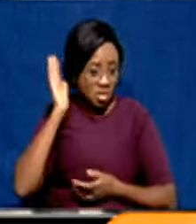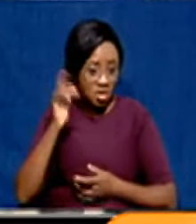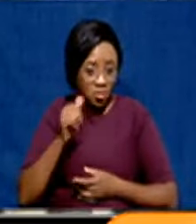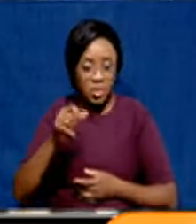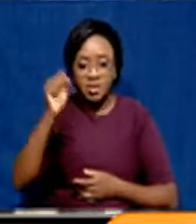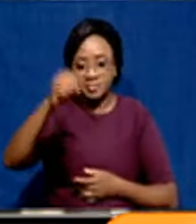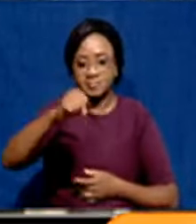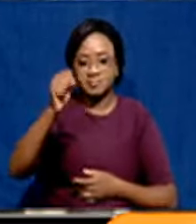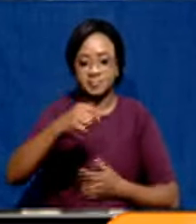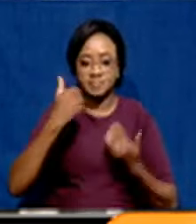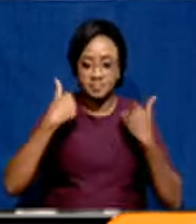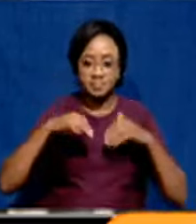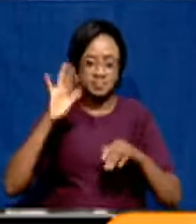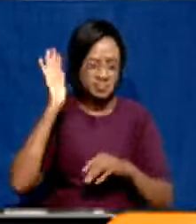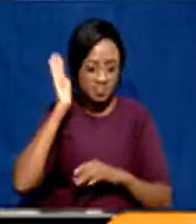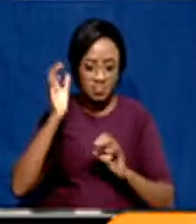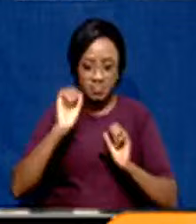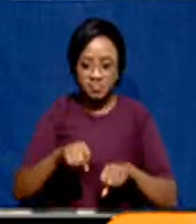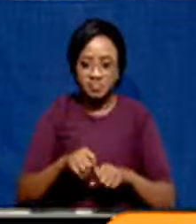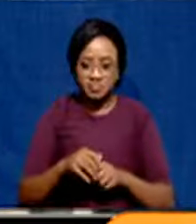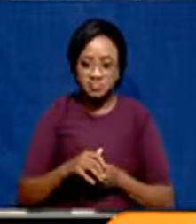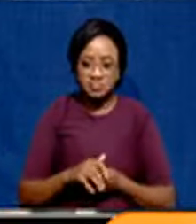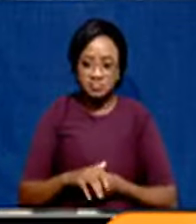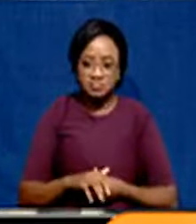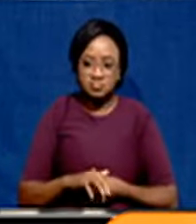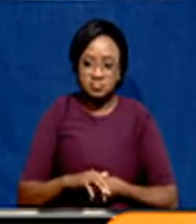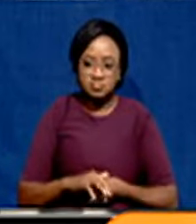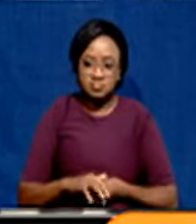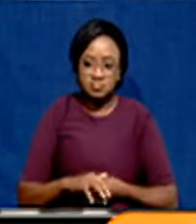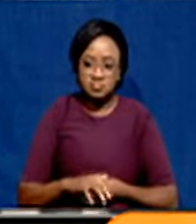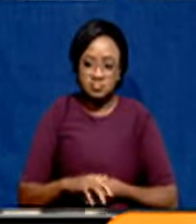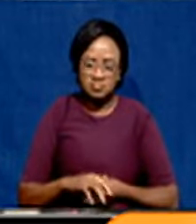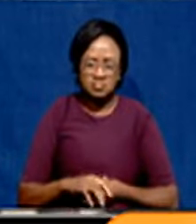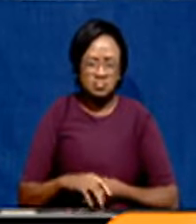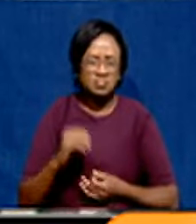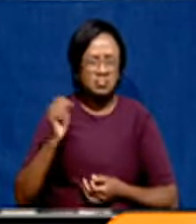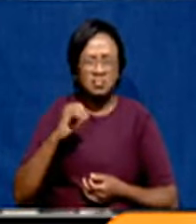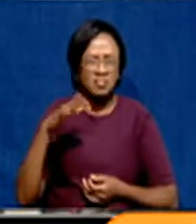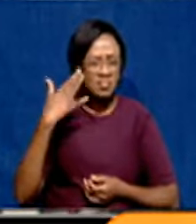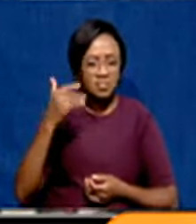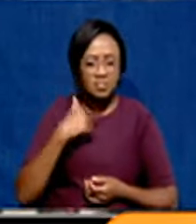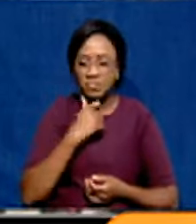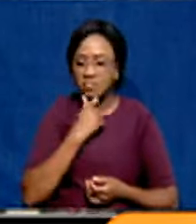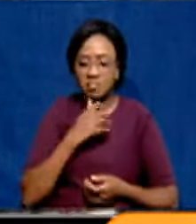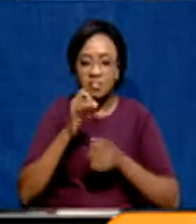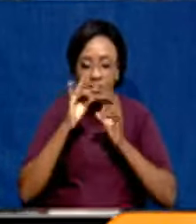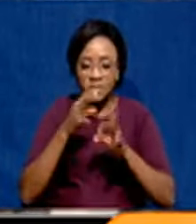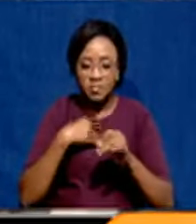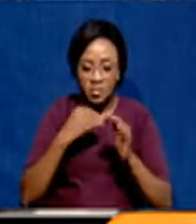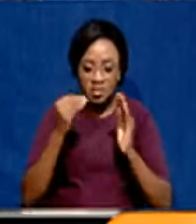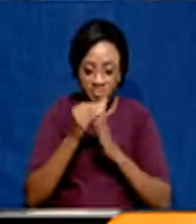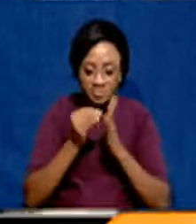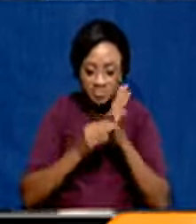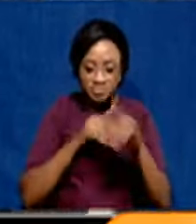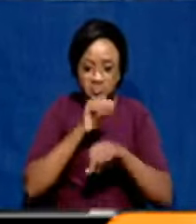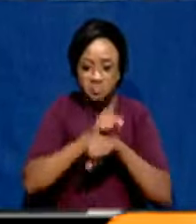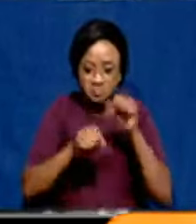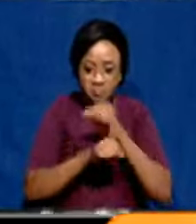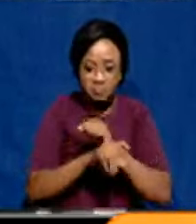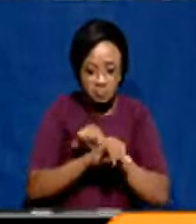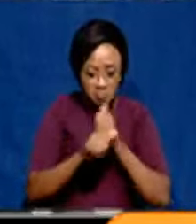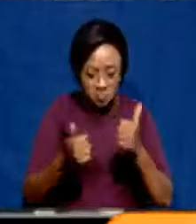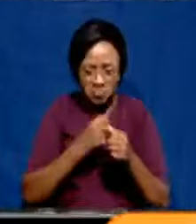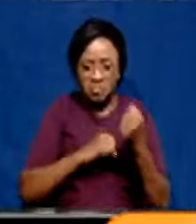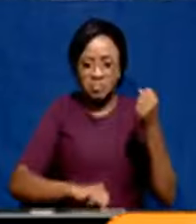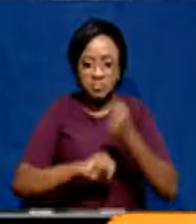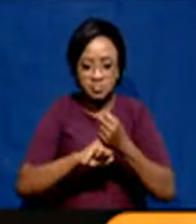Yes, I can hear you loud and clear, Linus. It is one of those things that you wonder, if we put in structures that support athletes and what their managers and